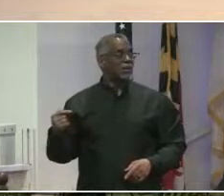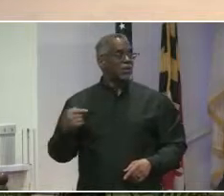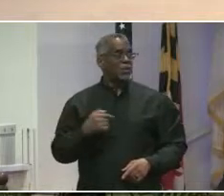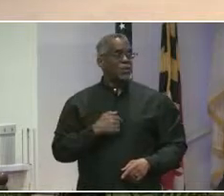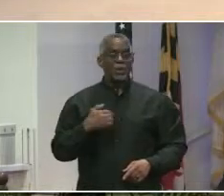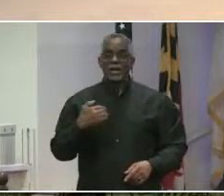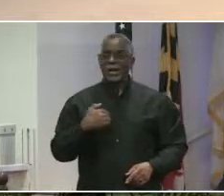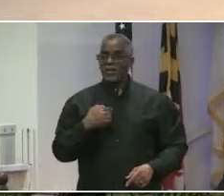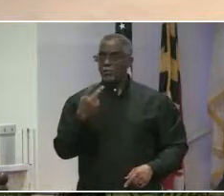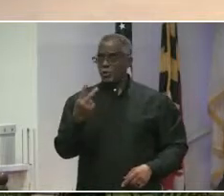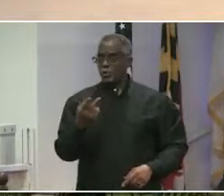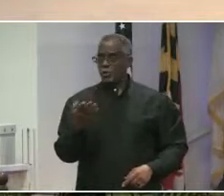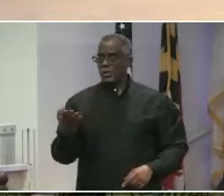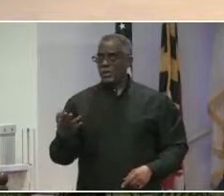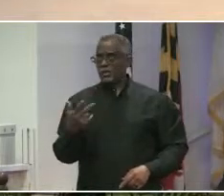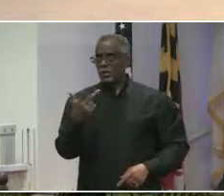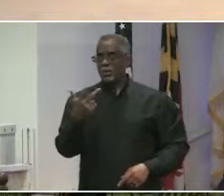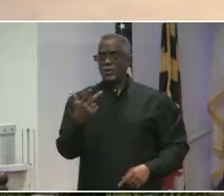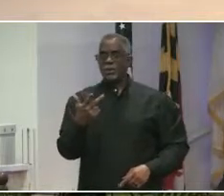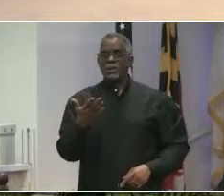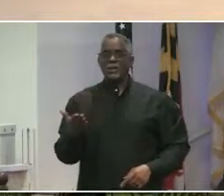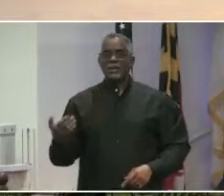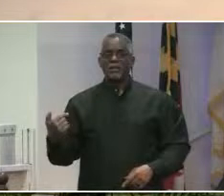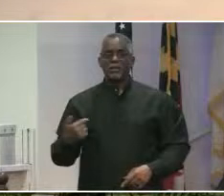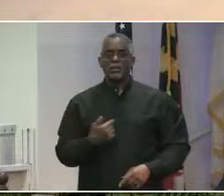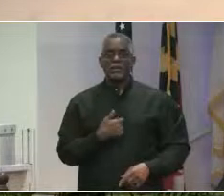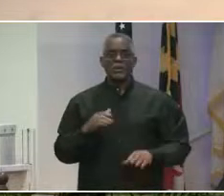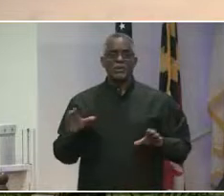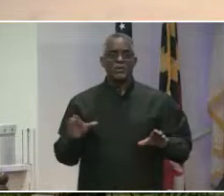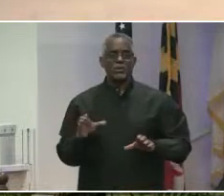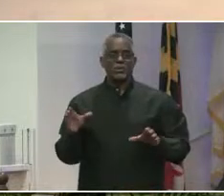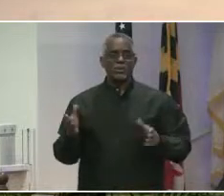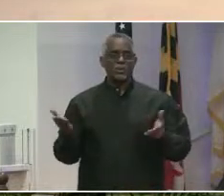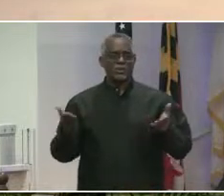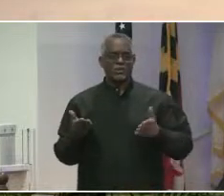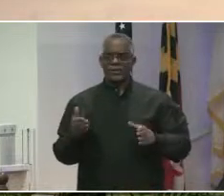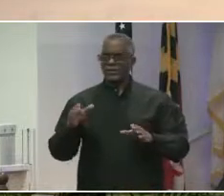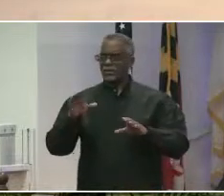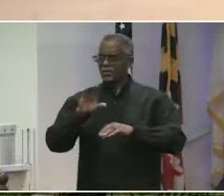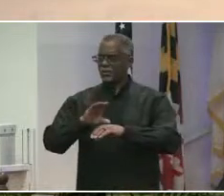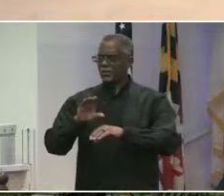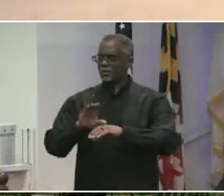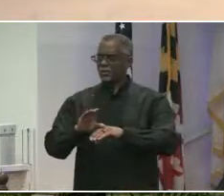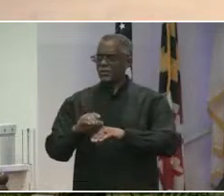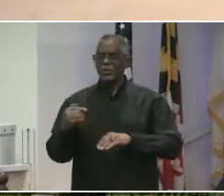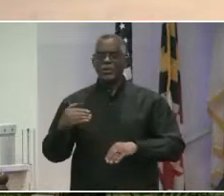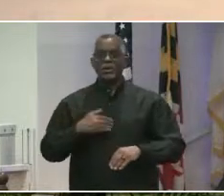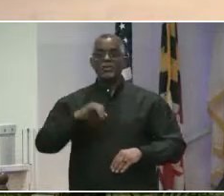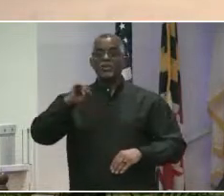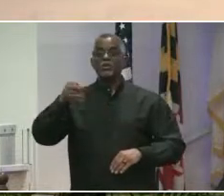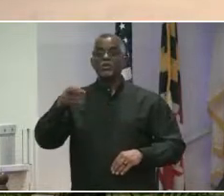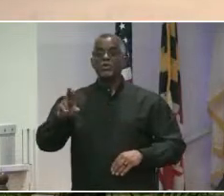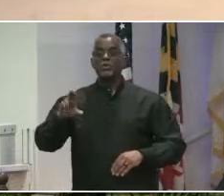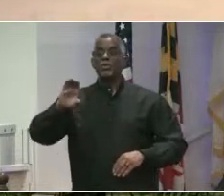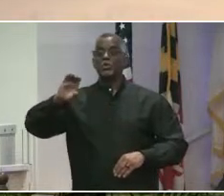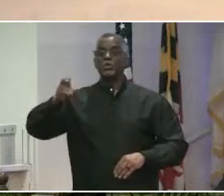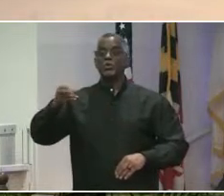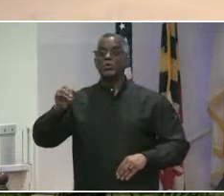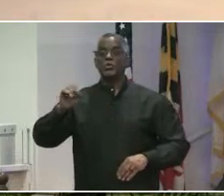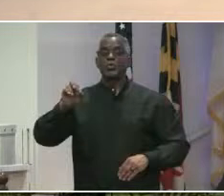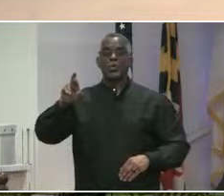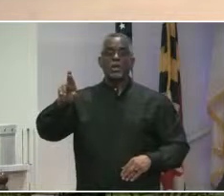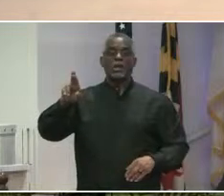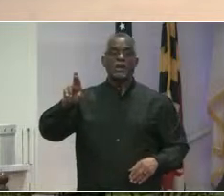you could do as the children, three, YPD. And then we had the usher and the junior choir. All